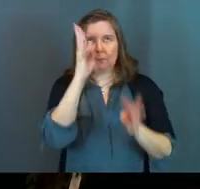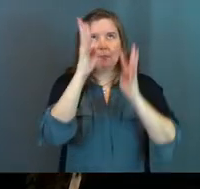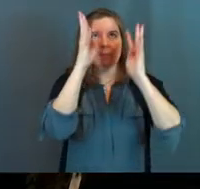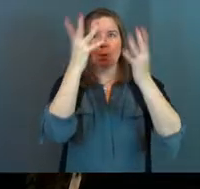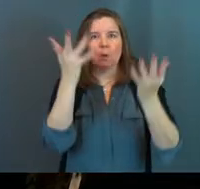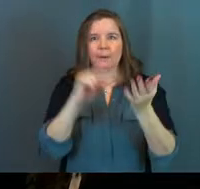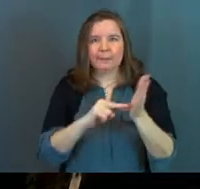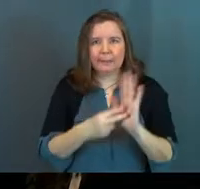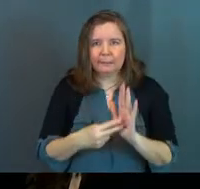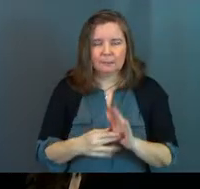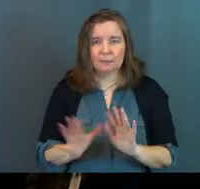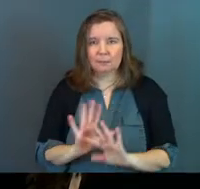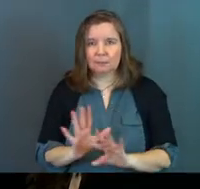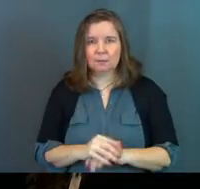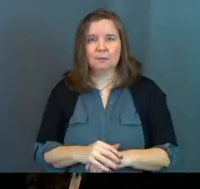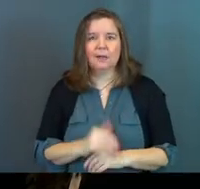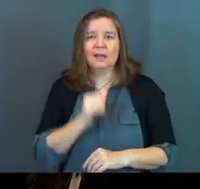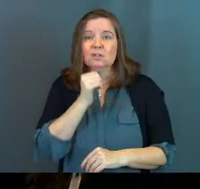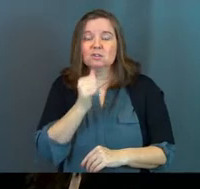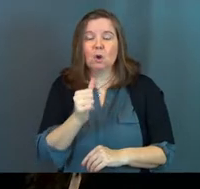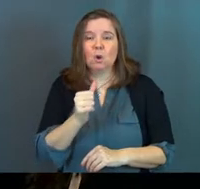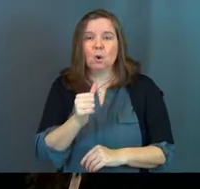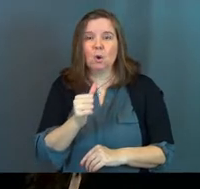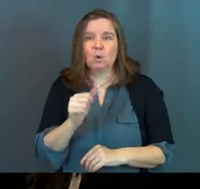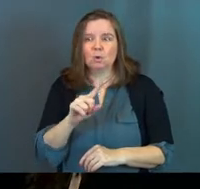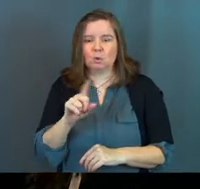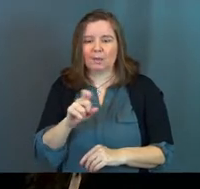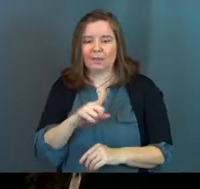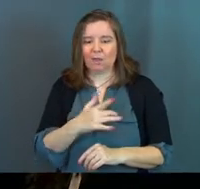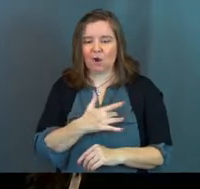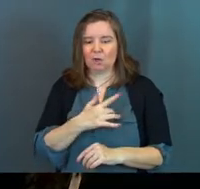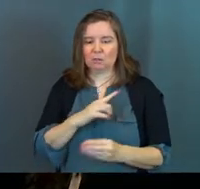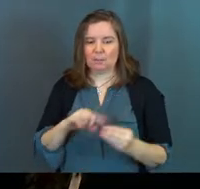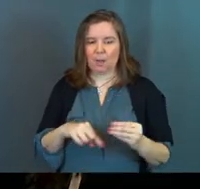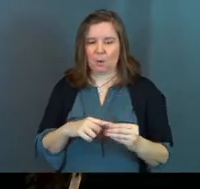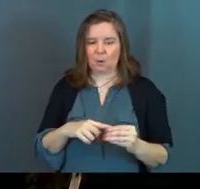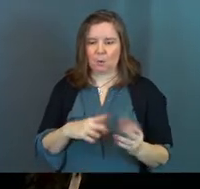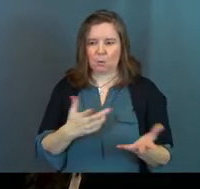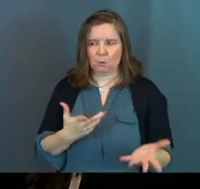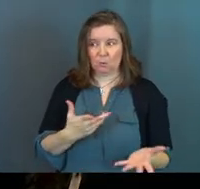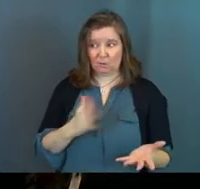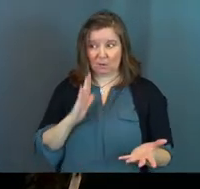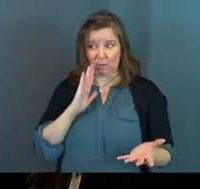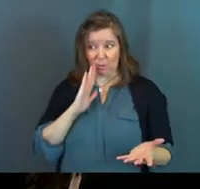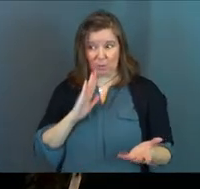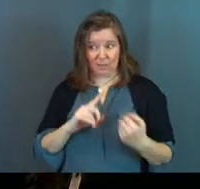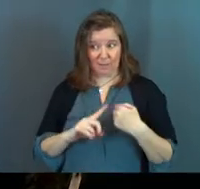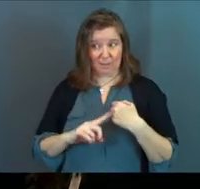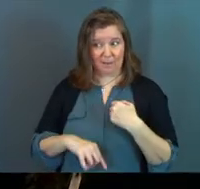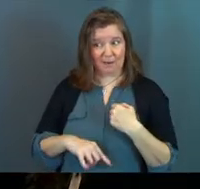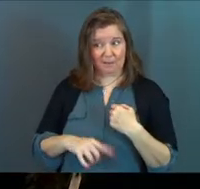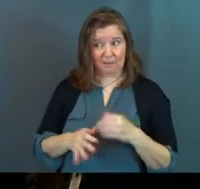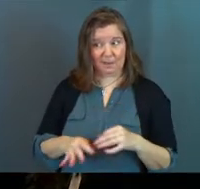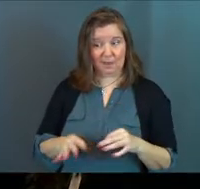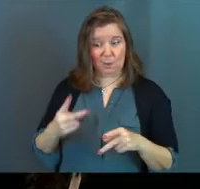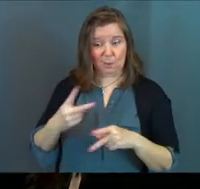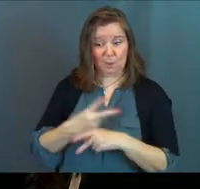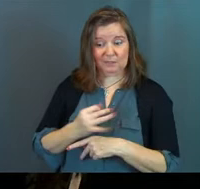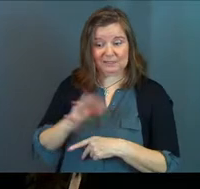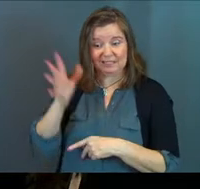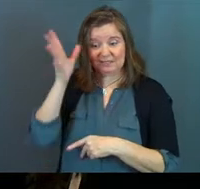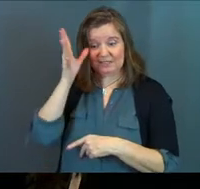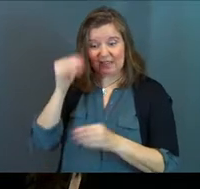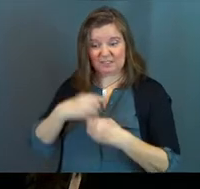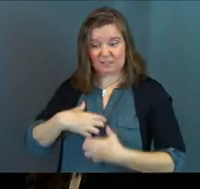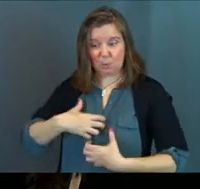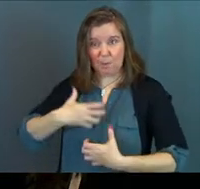imagination. And don't sow the question in their hearts about, will the punishment be worse if dad